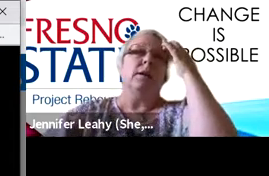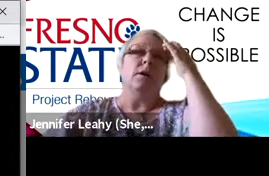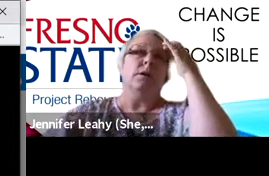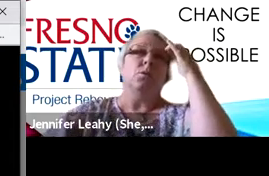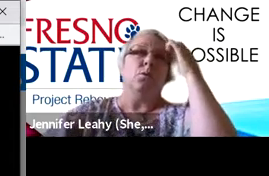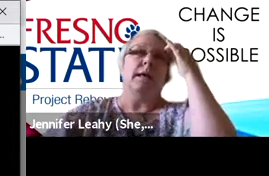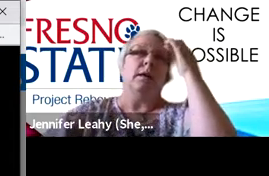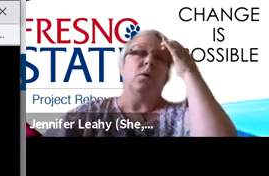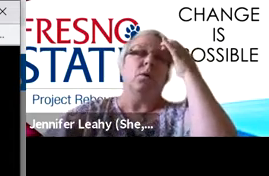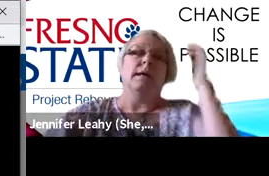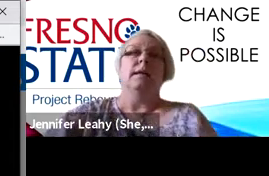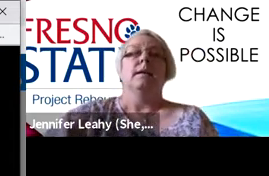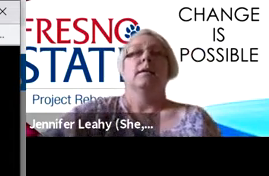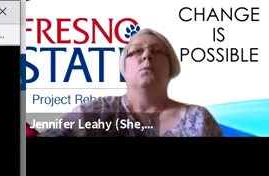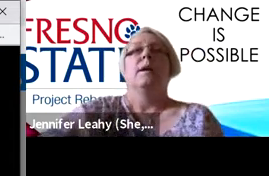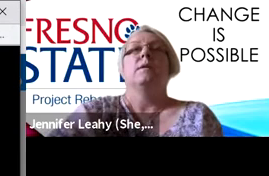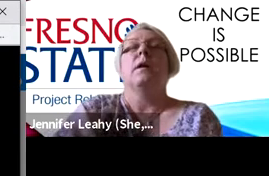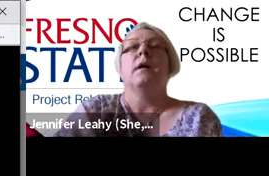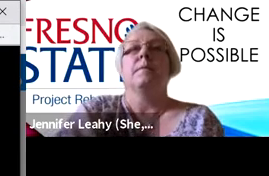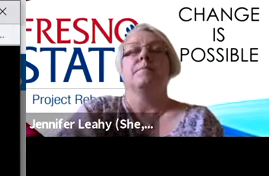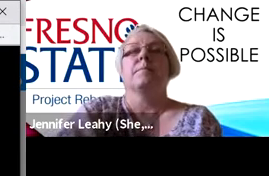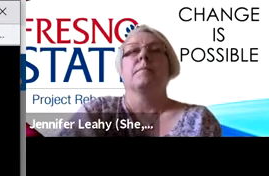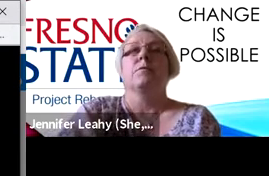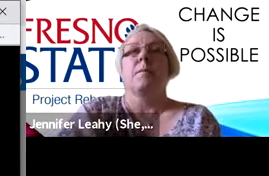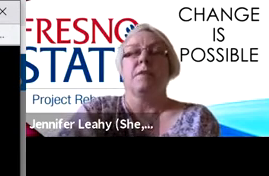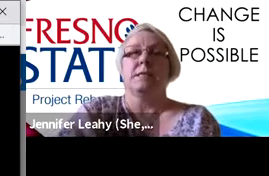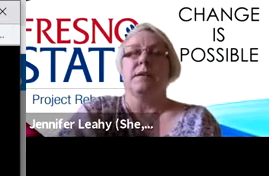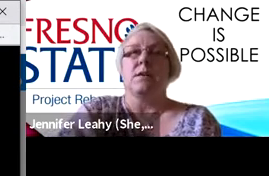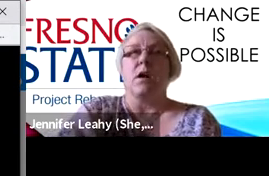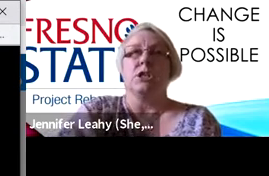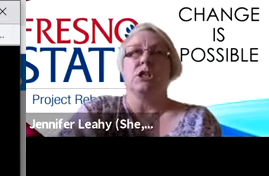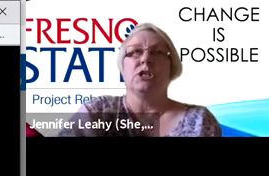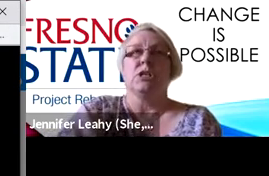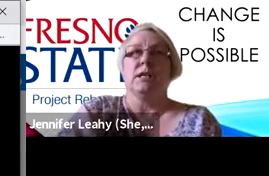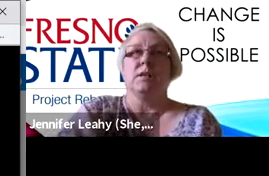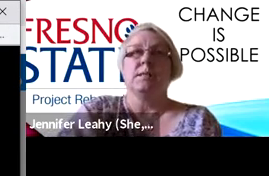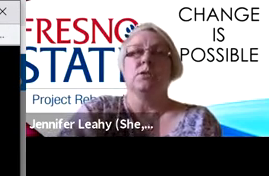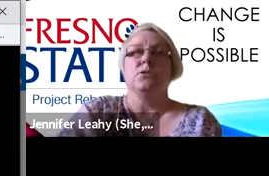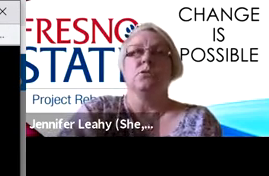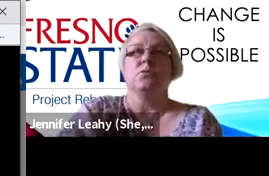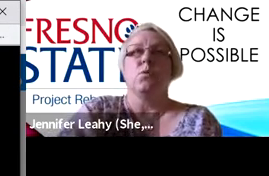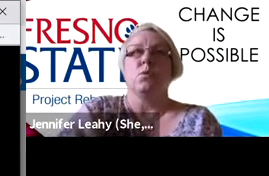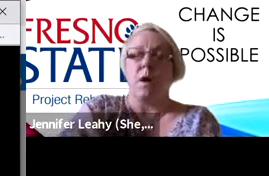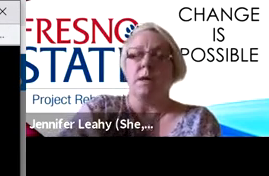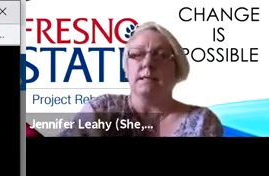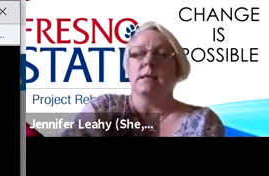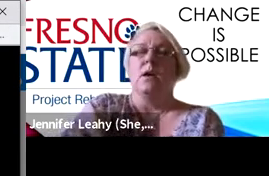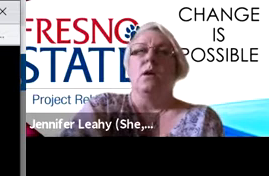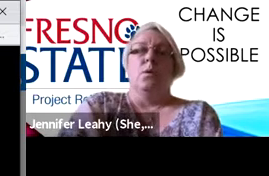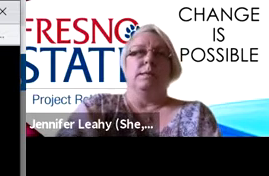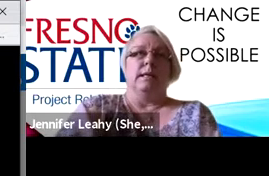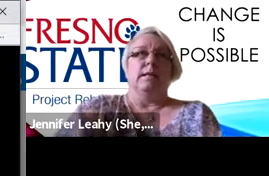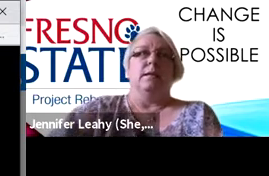things that I noticed when we went from face-to-face college education in the prisons to